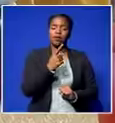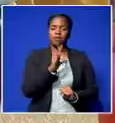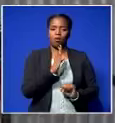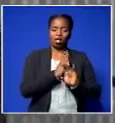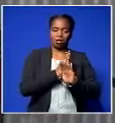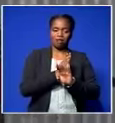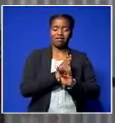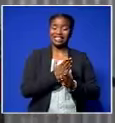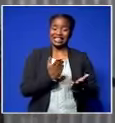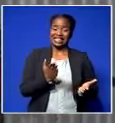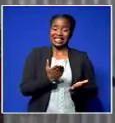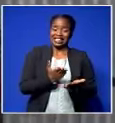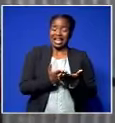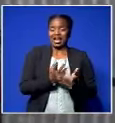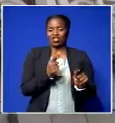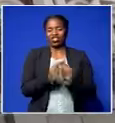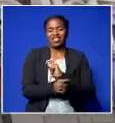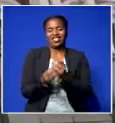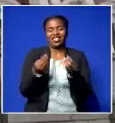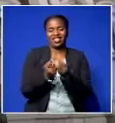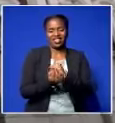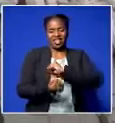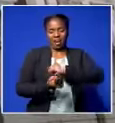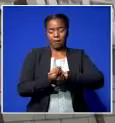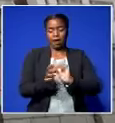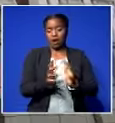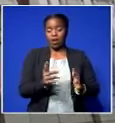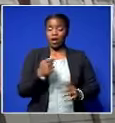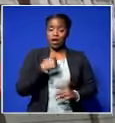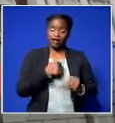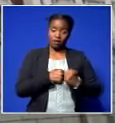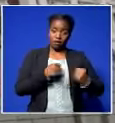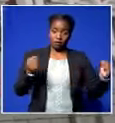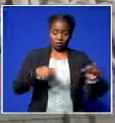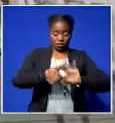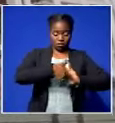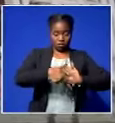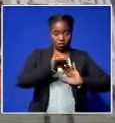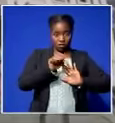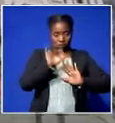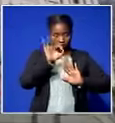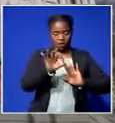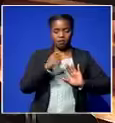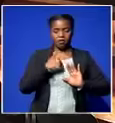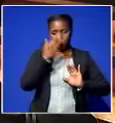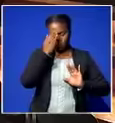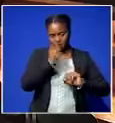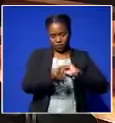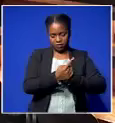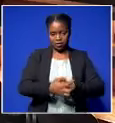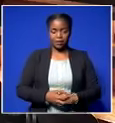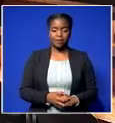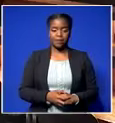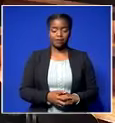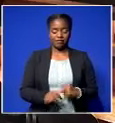donors could be a game changer. That is, if disclosure can be enforced in time. In